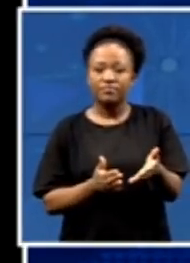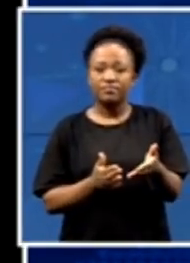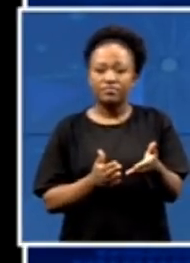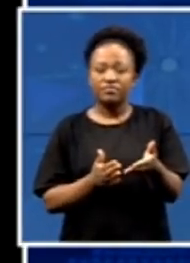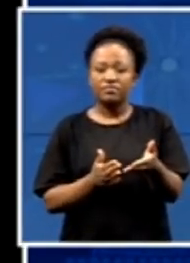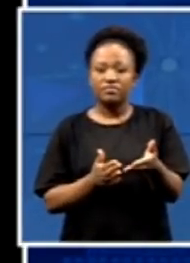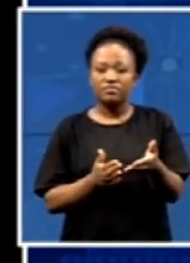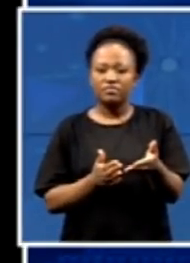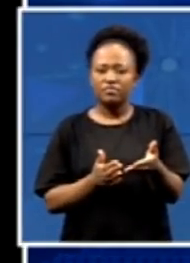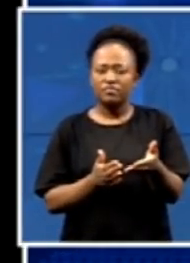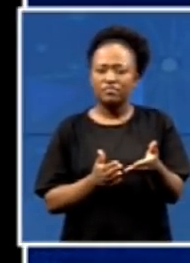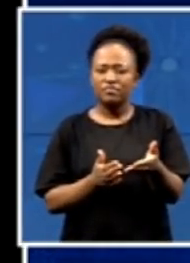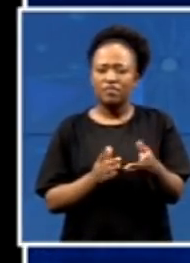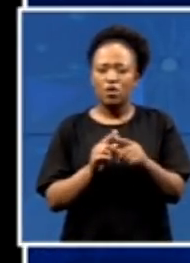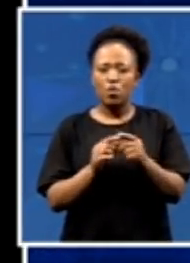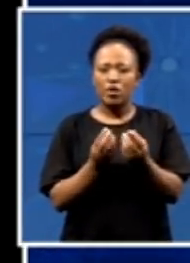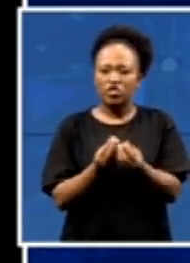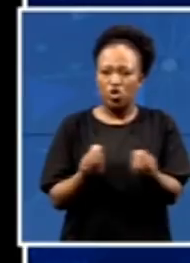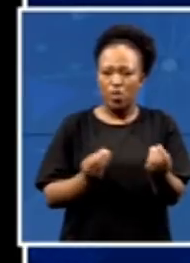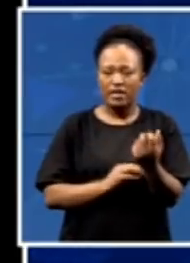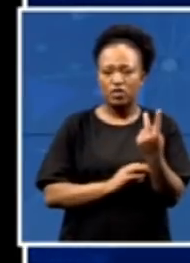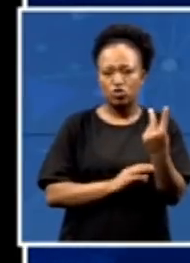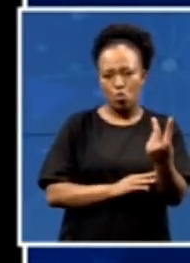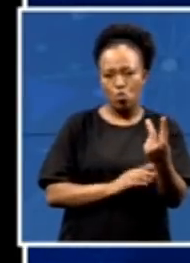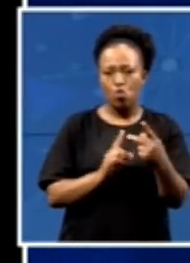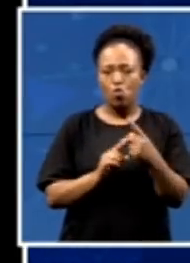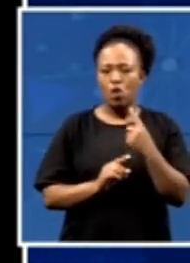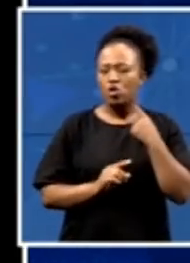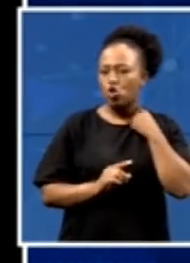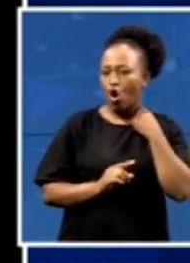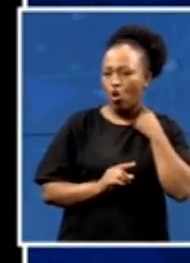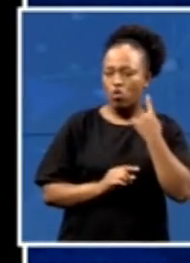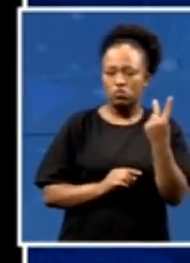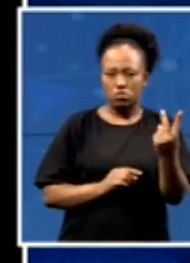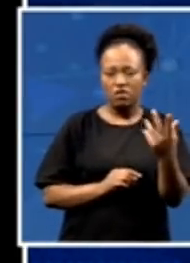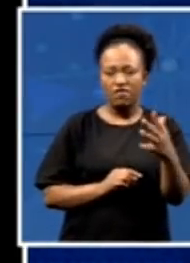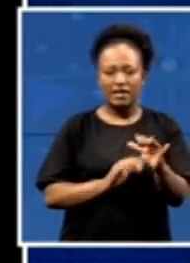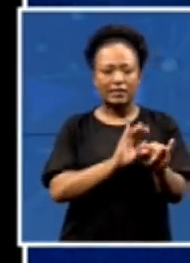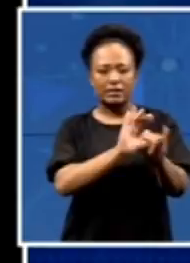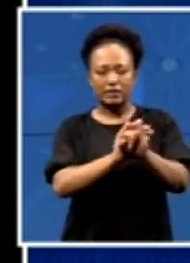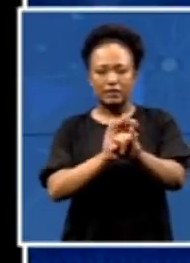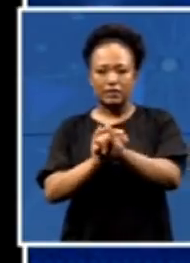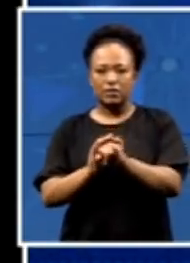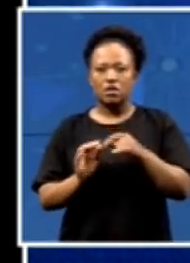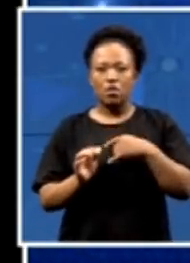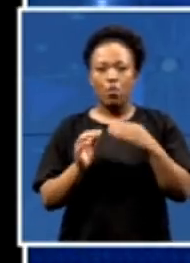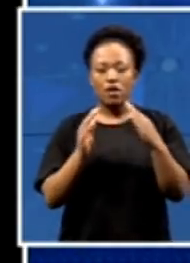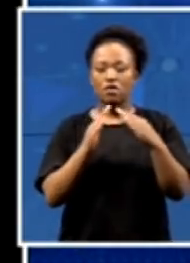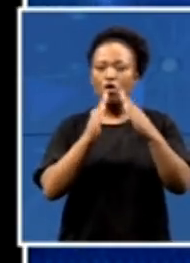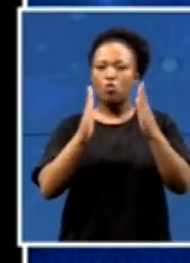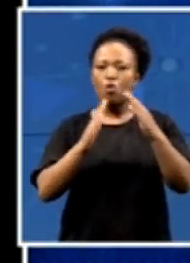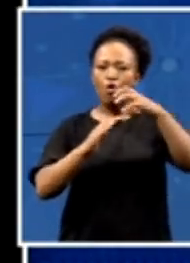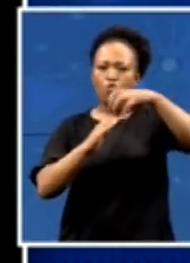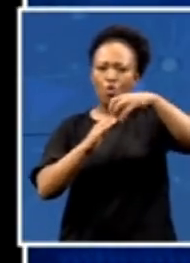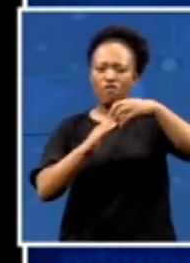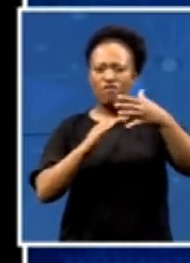children and 2 dogs were identified as stranded on the rooftop of the house. Teams sprang into action and